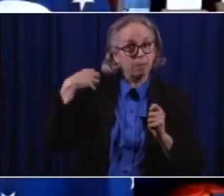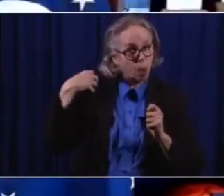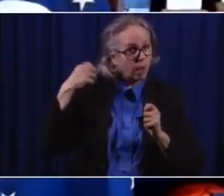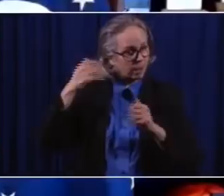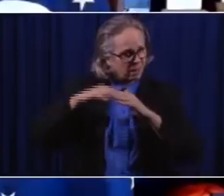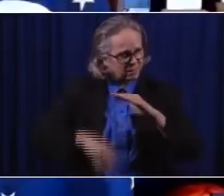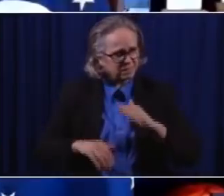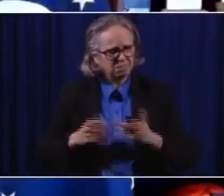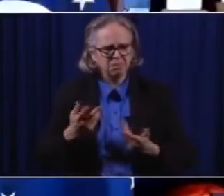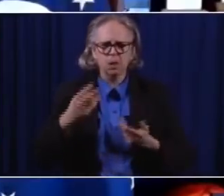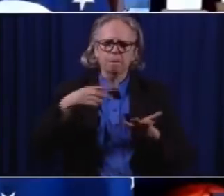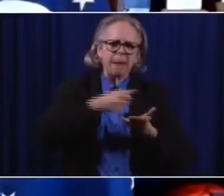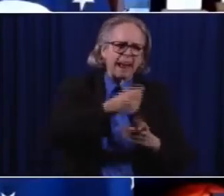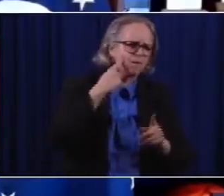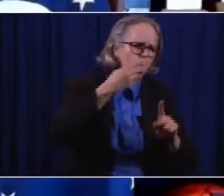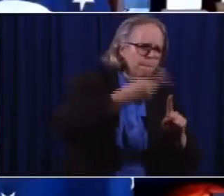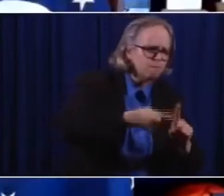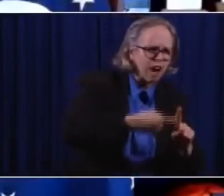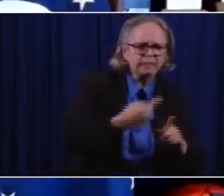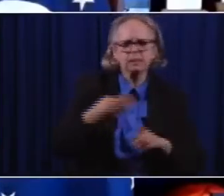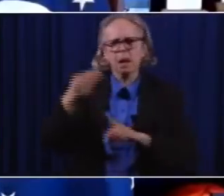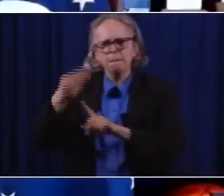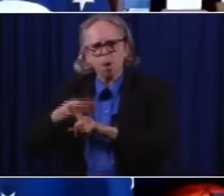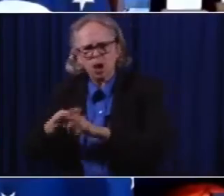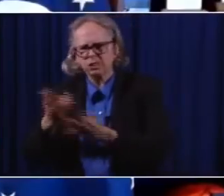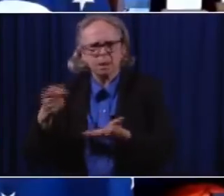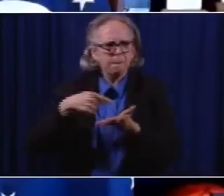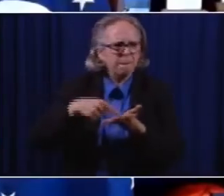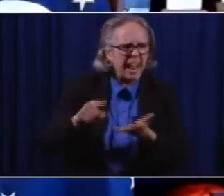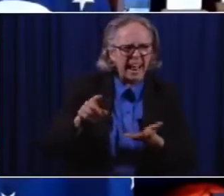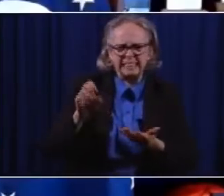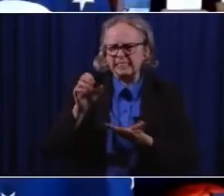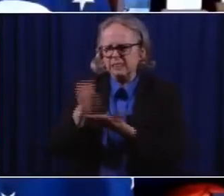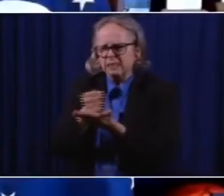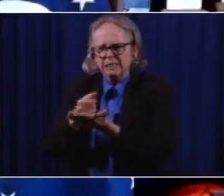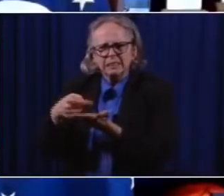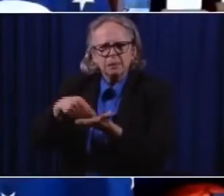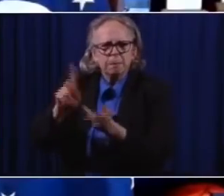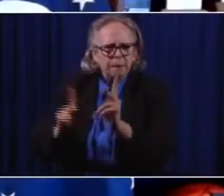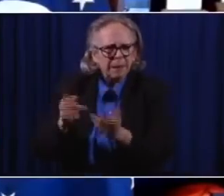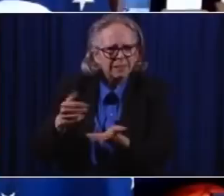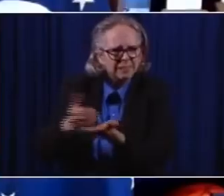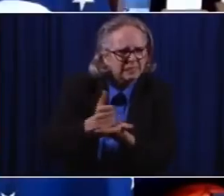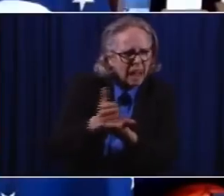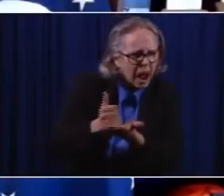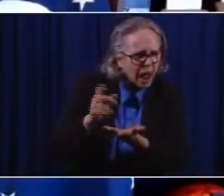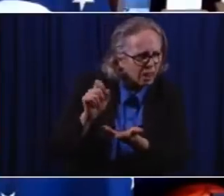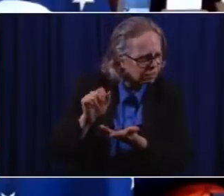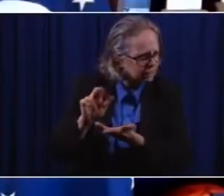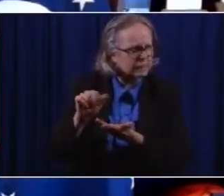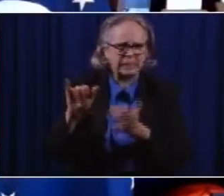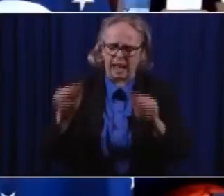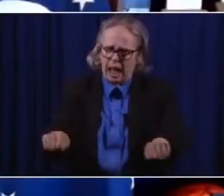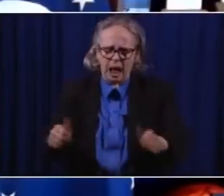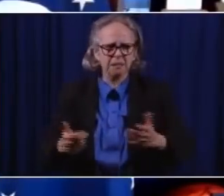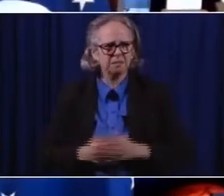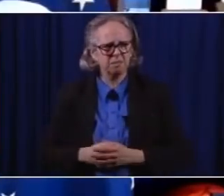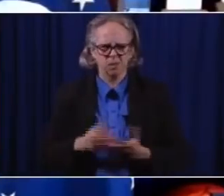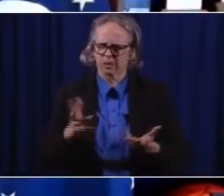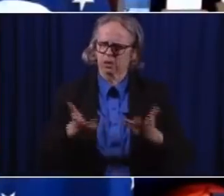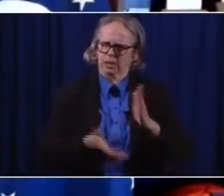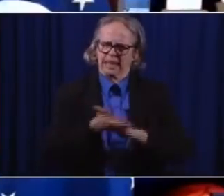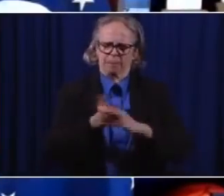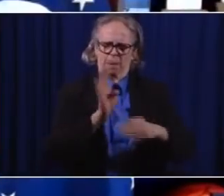payments, salaries, wages, the things that you need to keep the doors open and to keep things moving